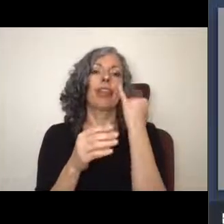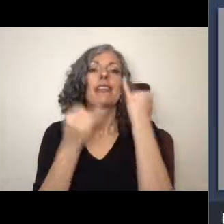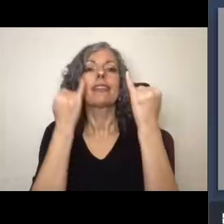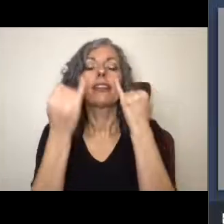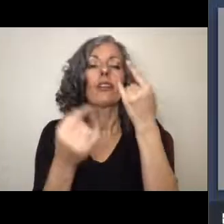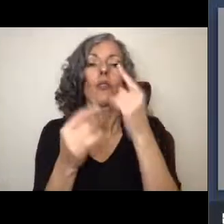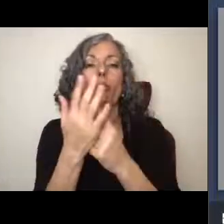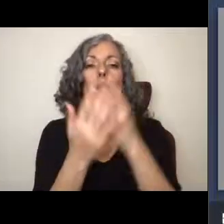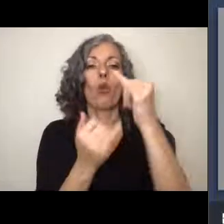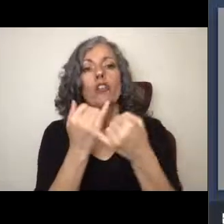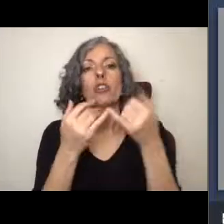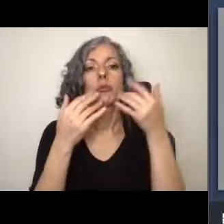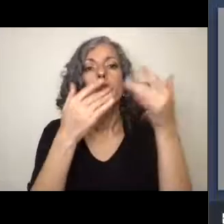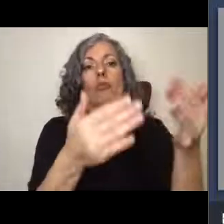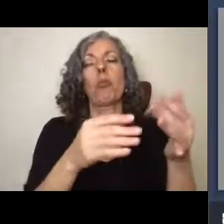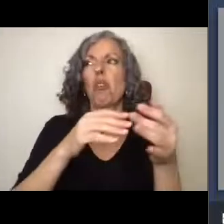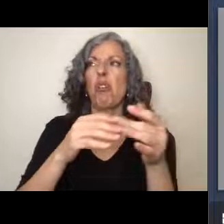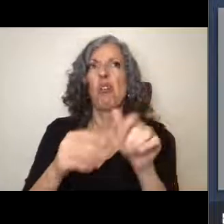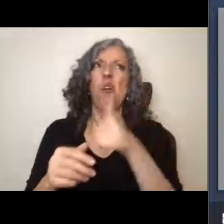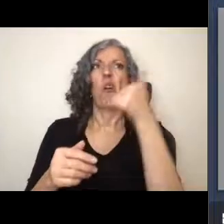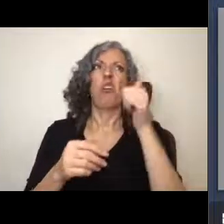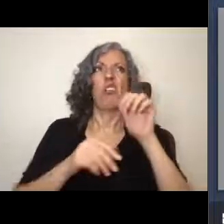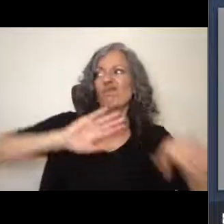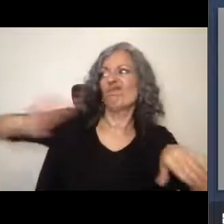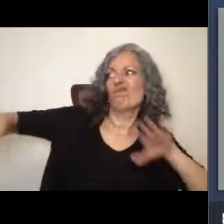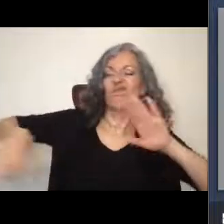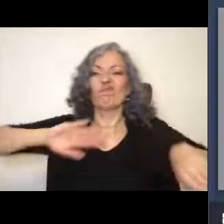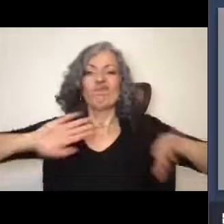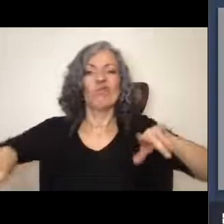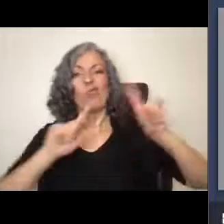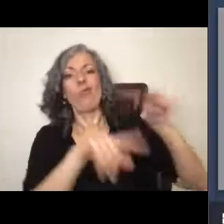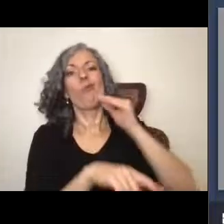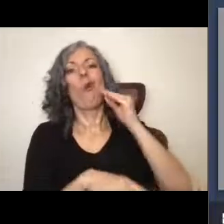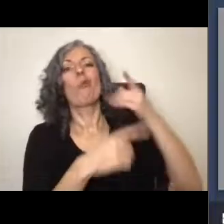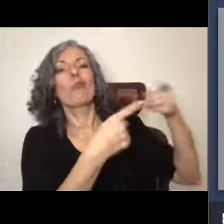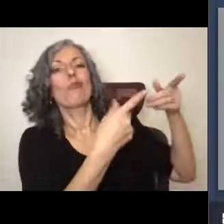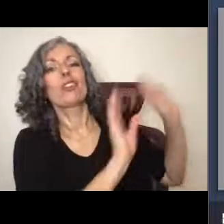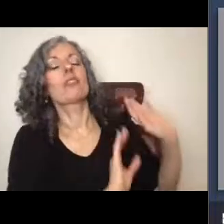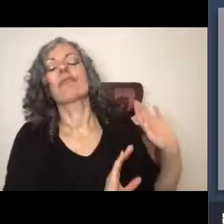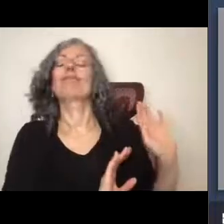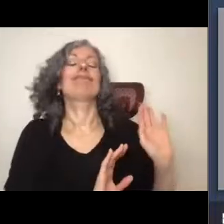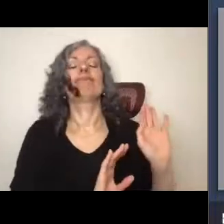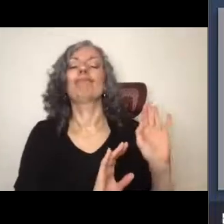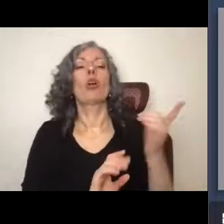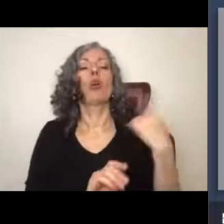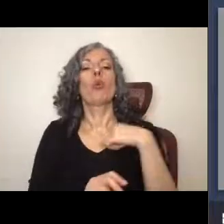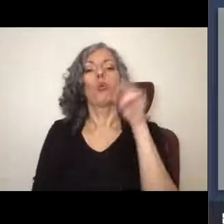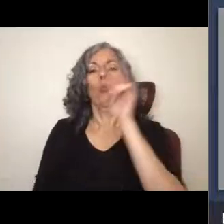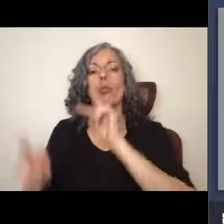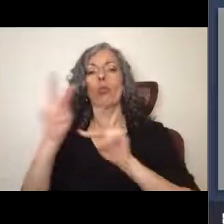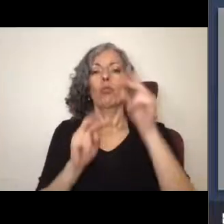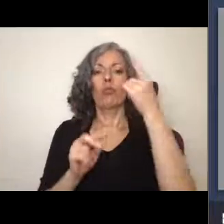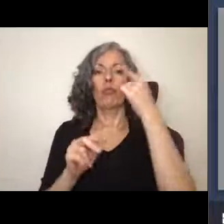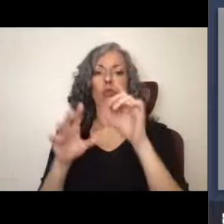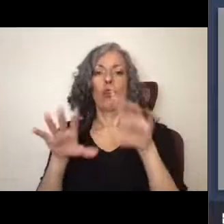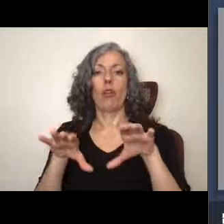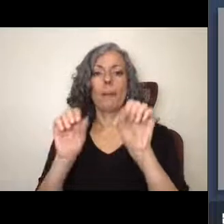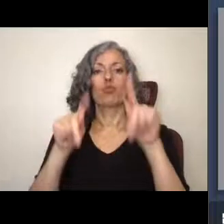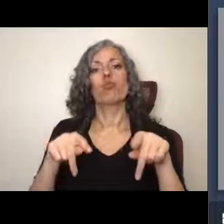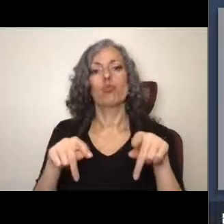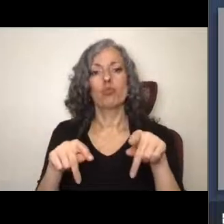moving forward. Everyone else, sorry, go home. This is really about working with partners, looking for opportunities